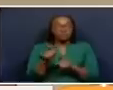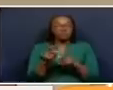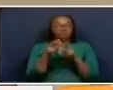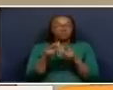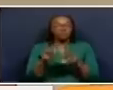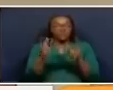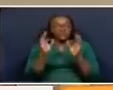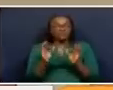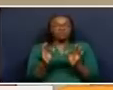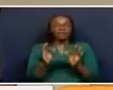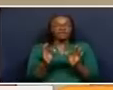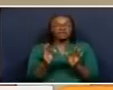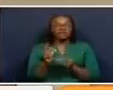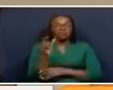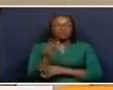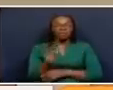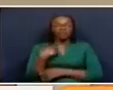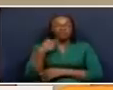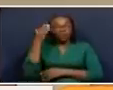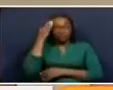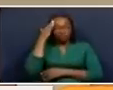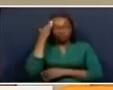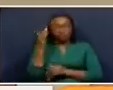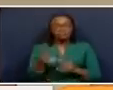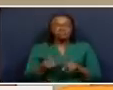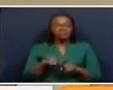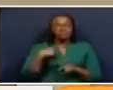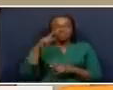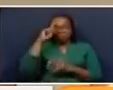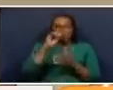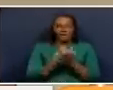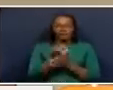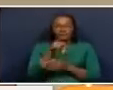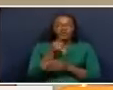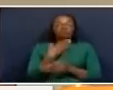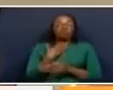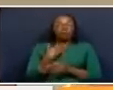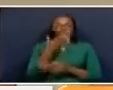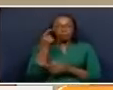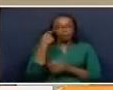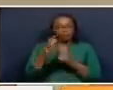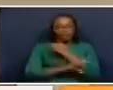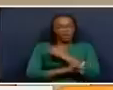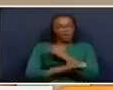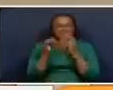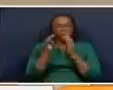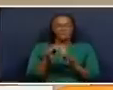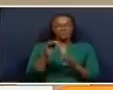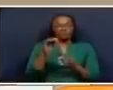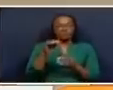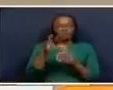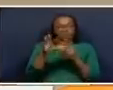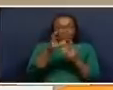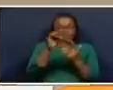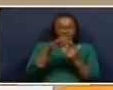I know at a personal level. And I believe that he desires the best for this country. And if he's elected, I believe he will do well.